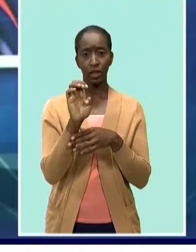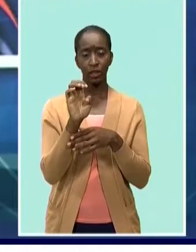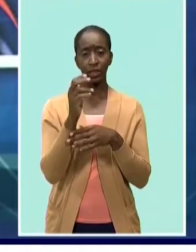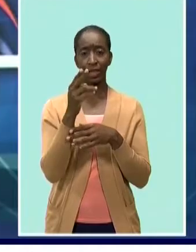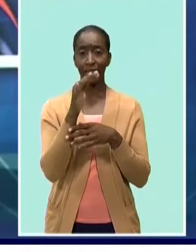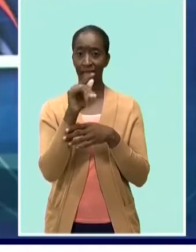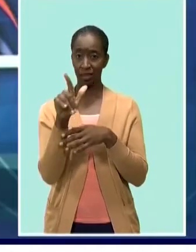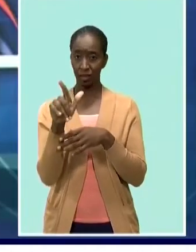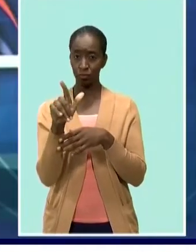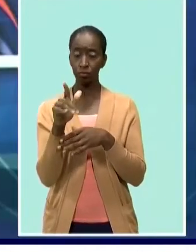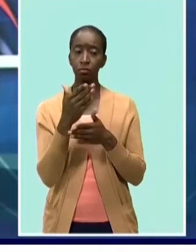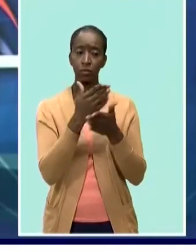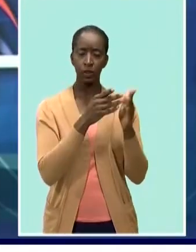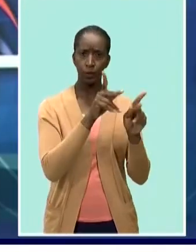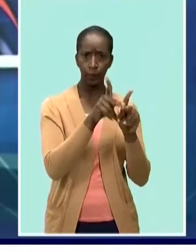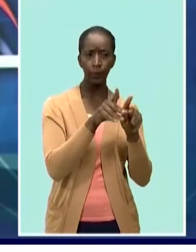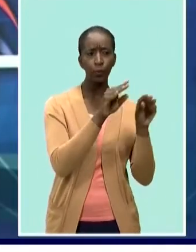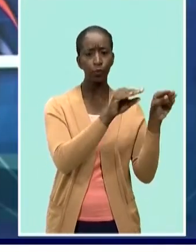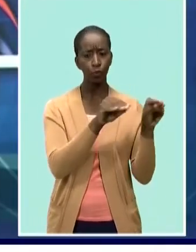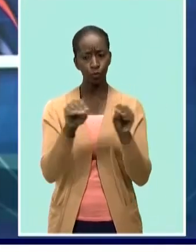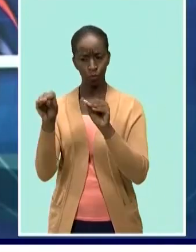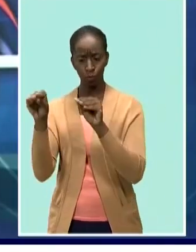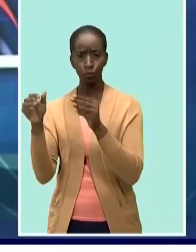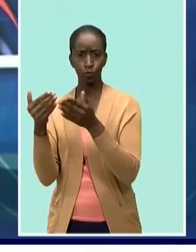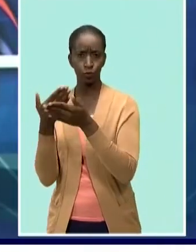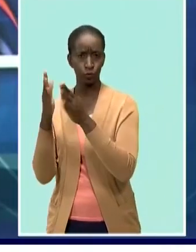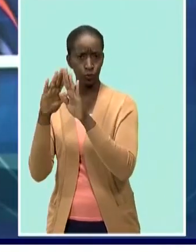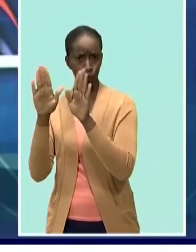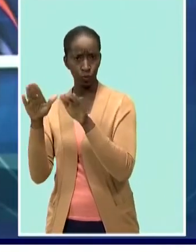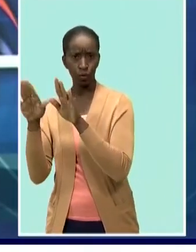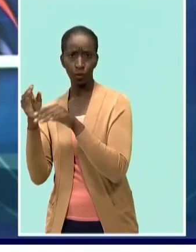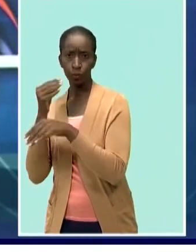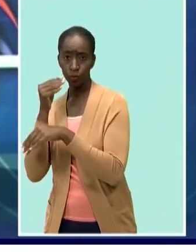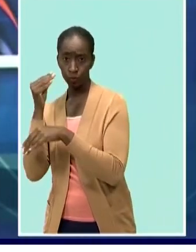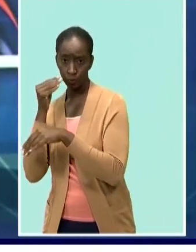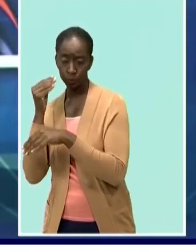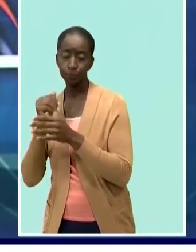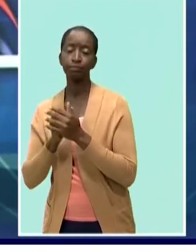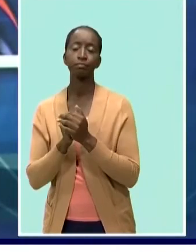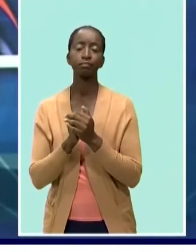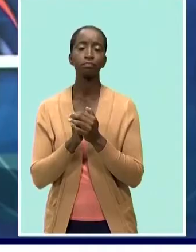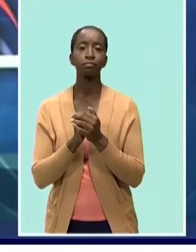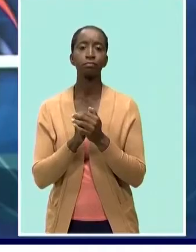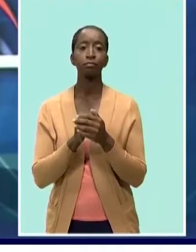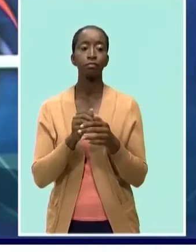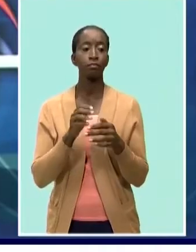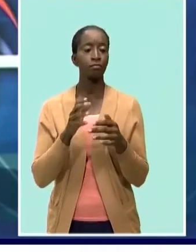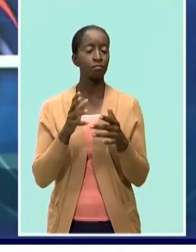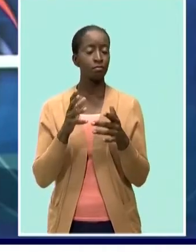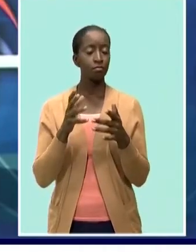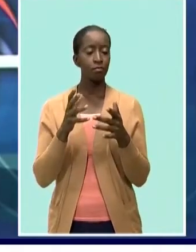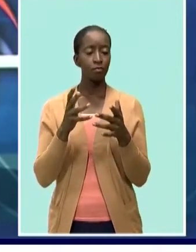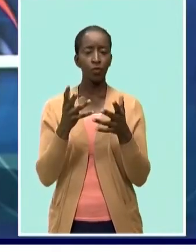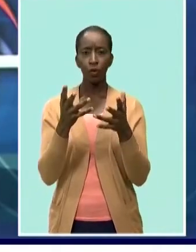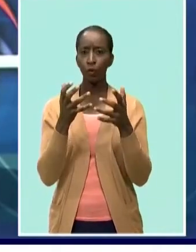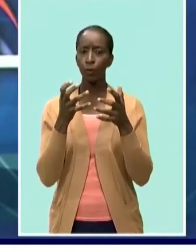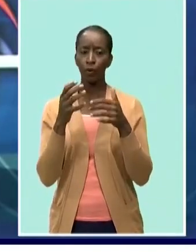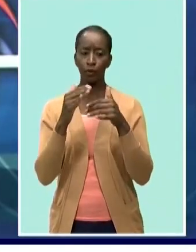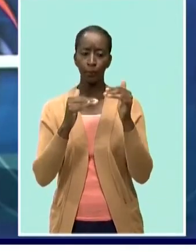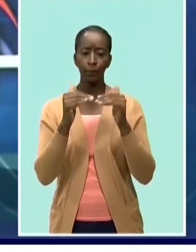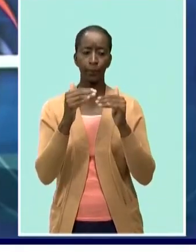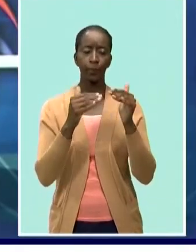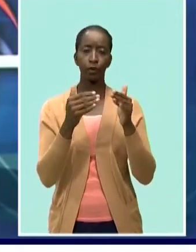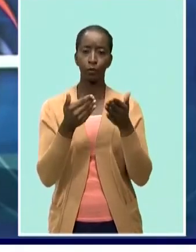to be relocated are continuing. And Mr. Payne stresses all options to have a road in the community will be explored and a